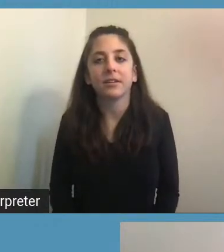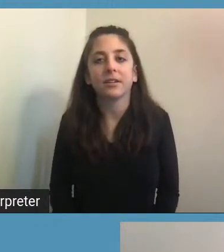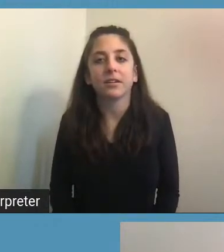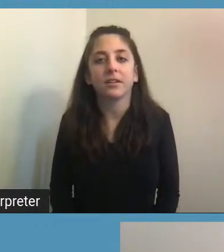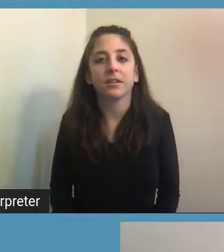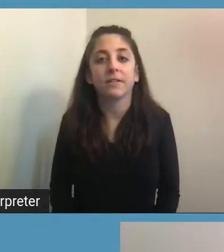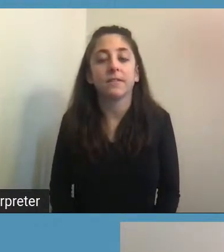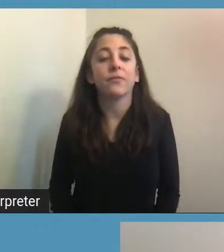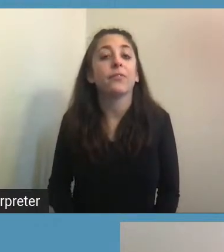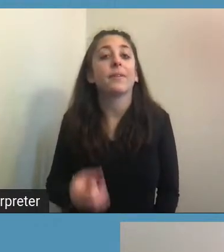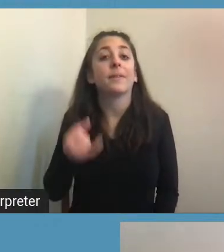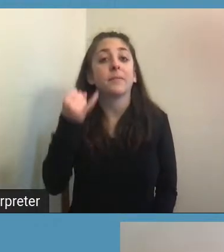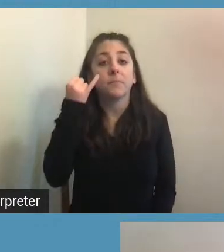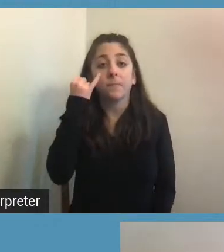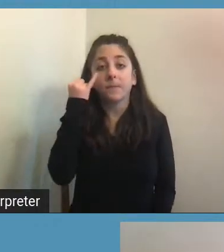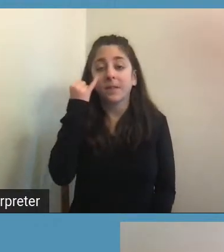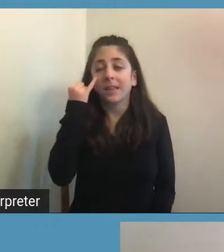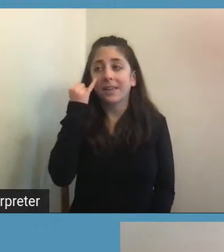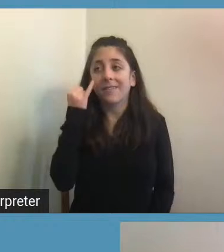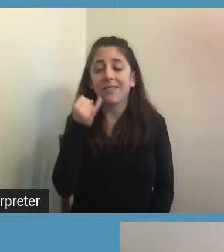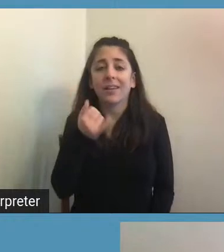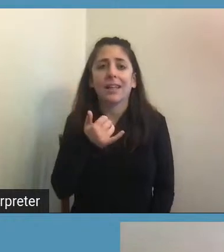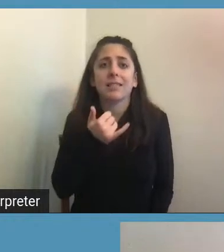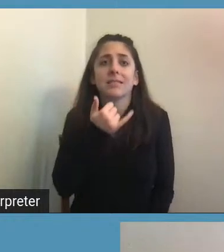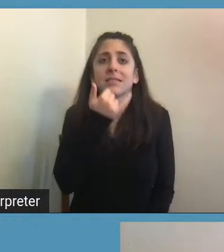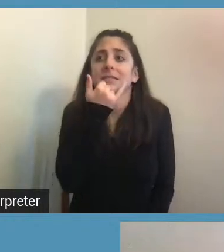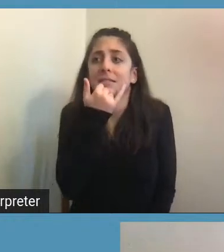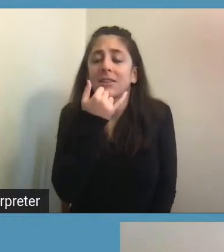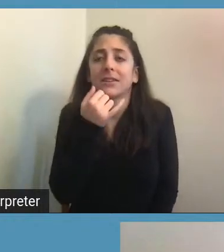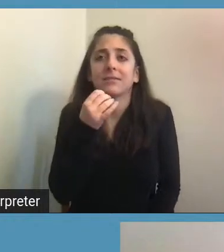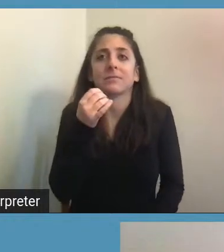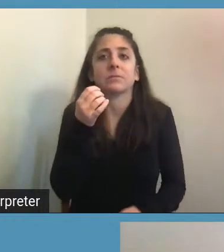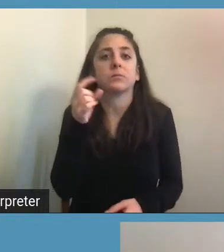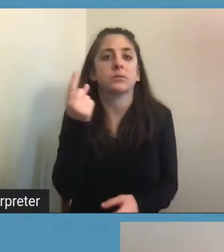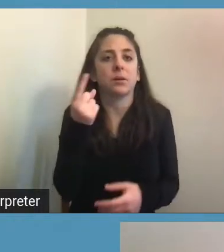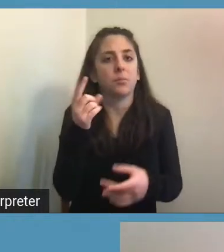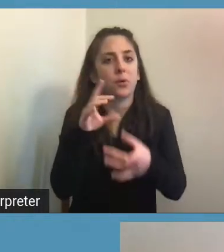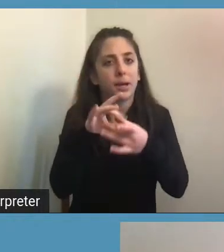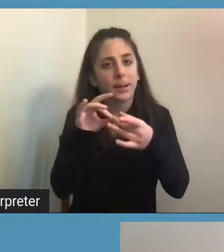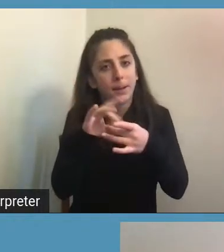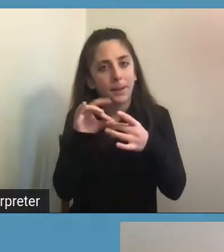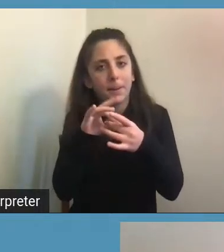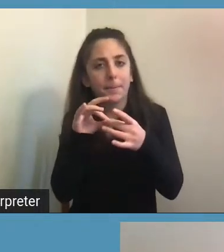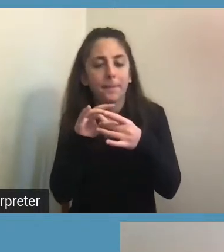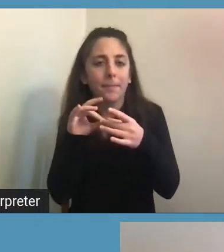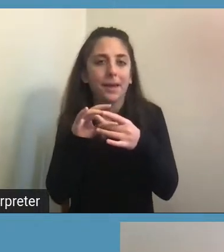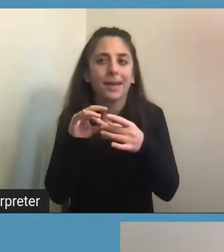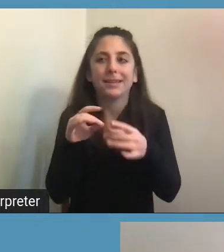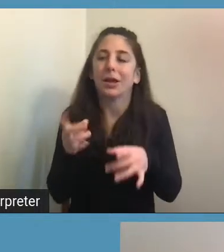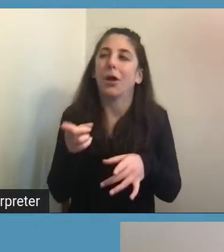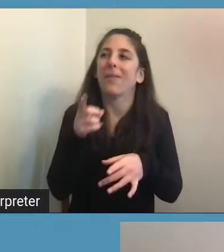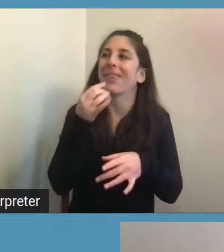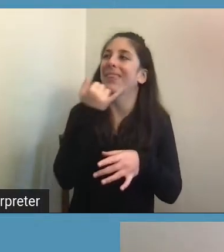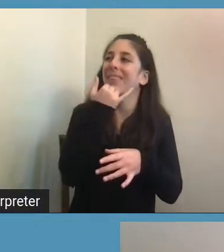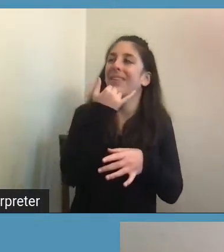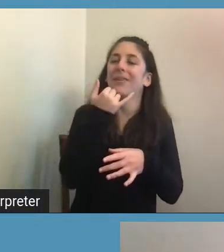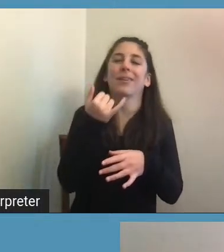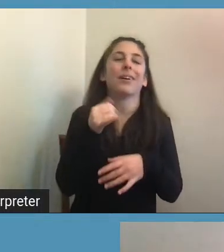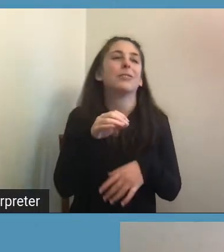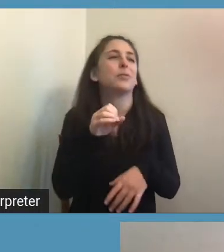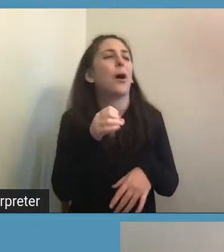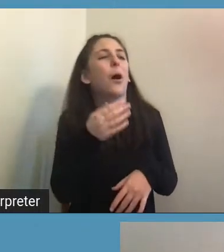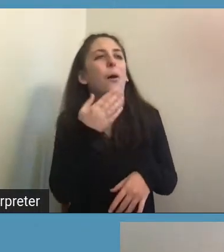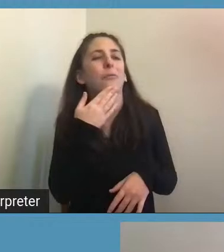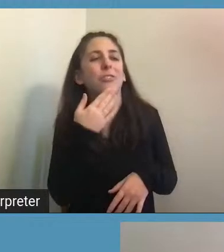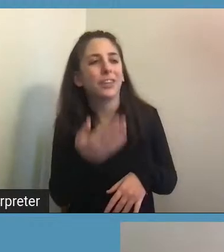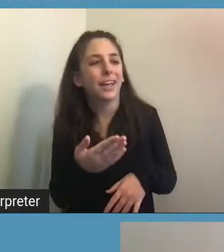if you have a typo and somebody, calls it out in the comments, I always used to say like, "Oh my gosh, thank you so much for